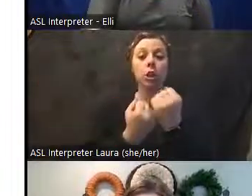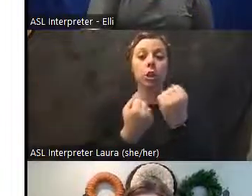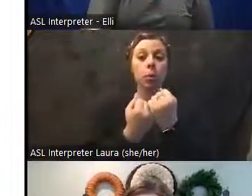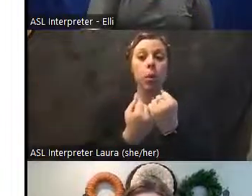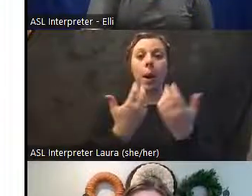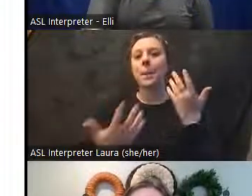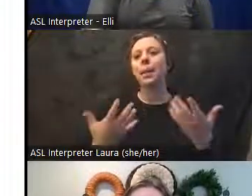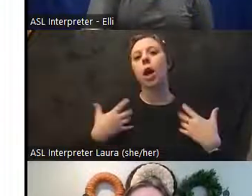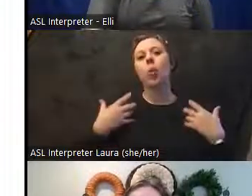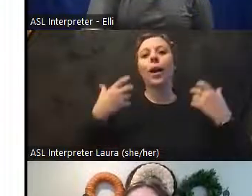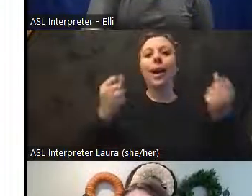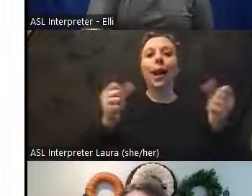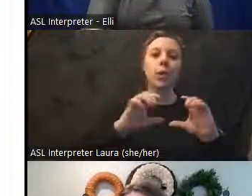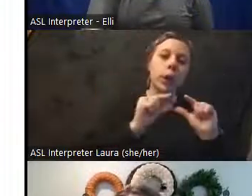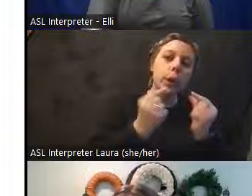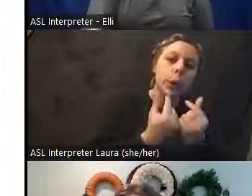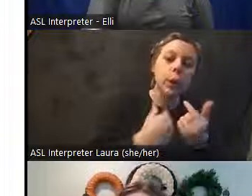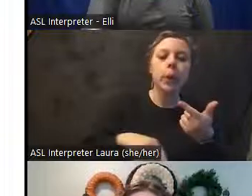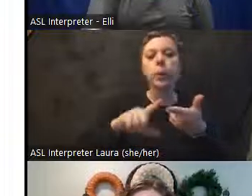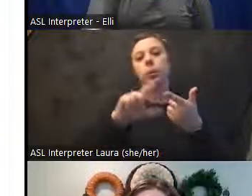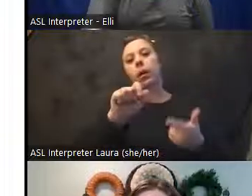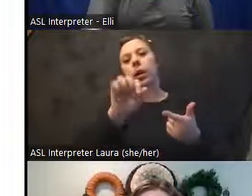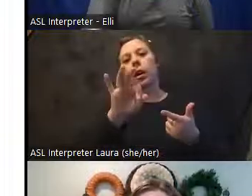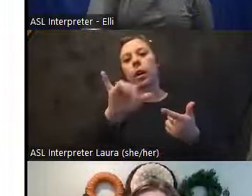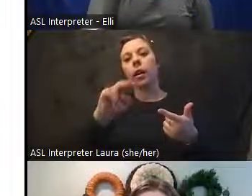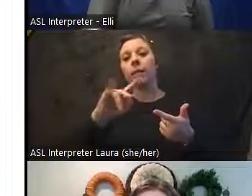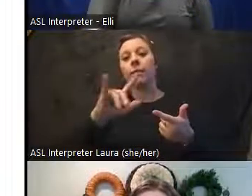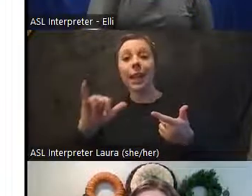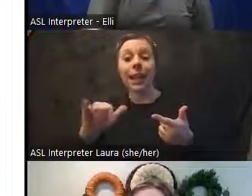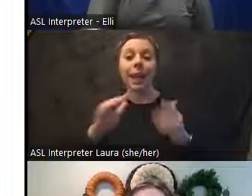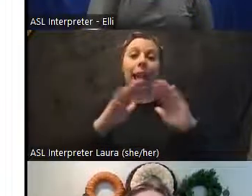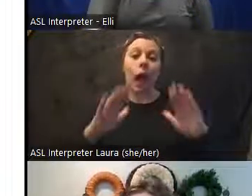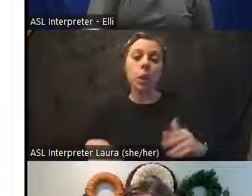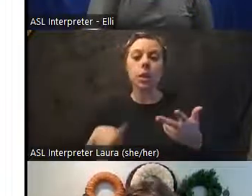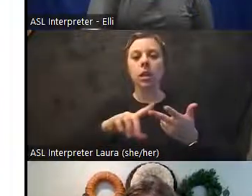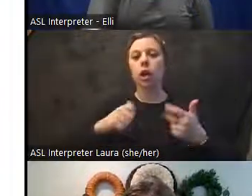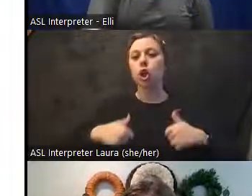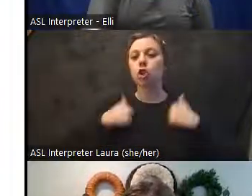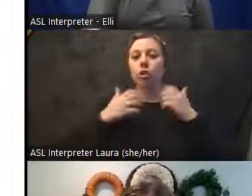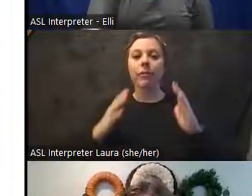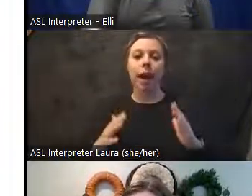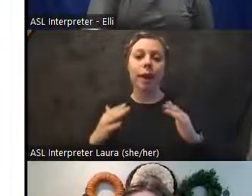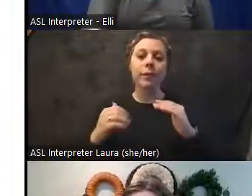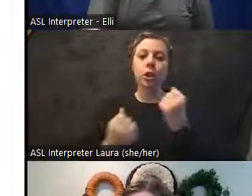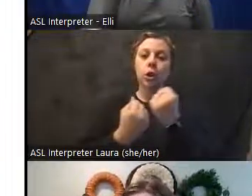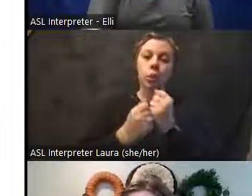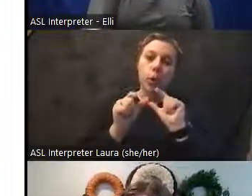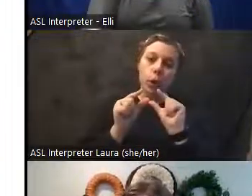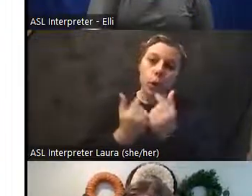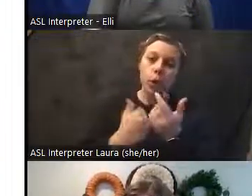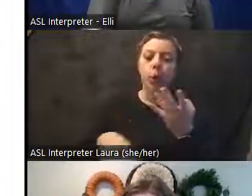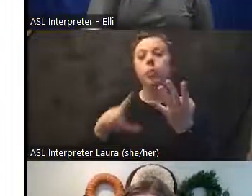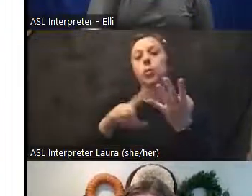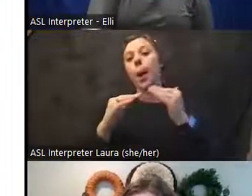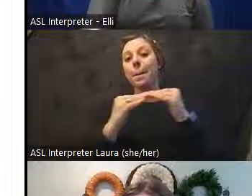affinity housing, some places have survivor support groups, or even peer educators. So do you know